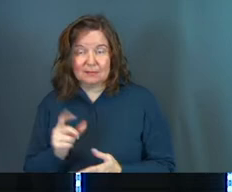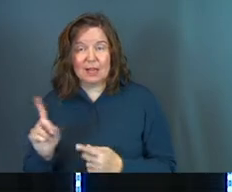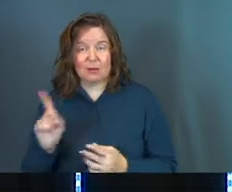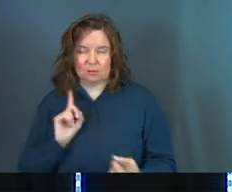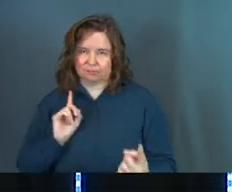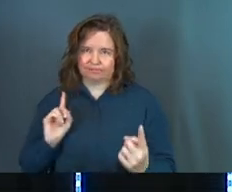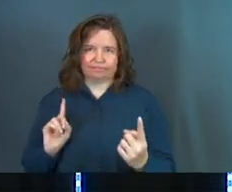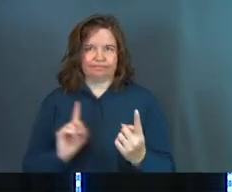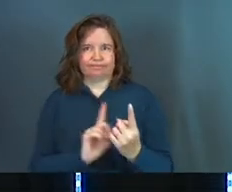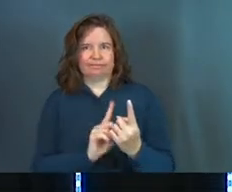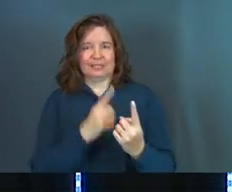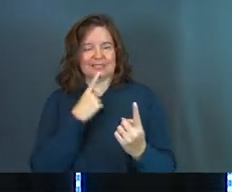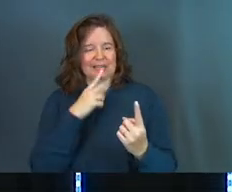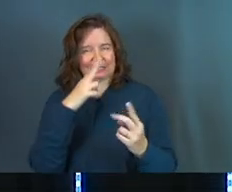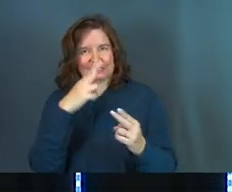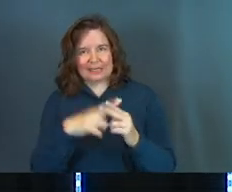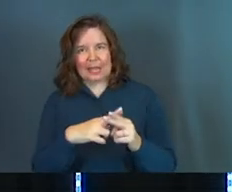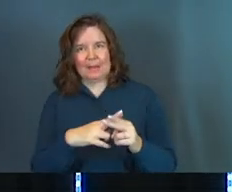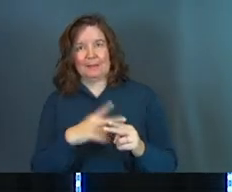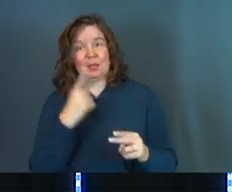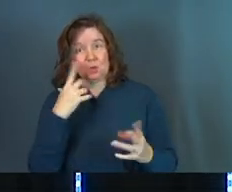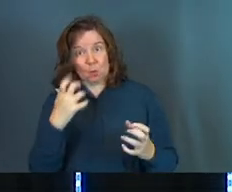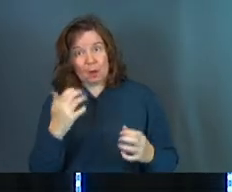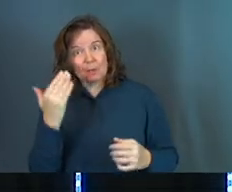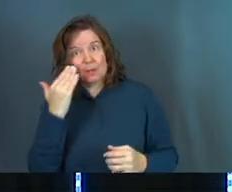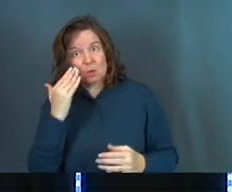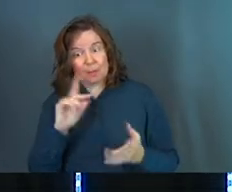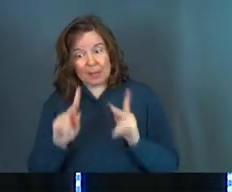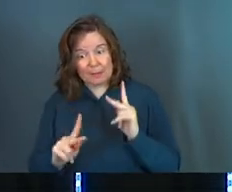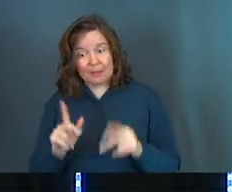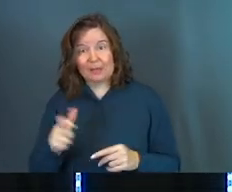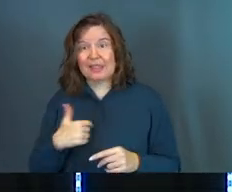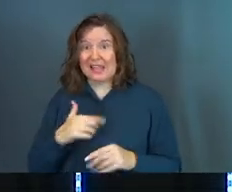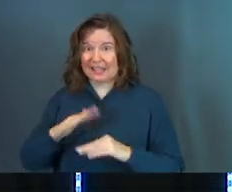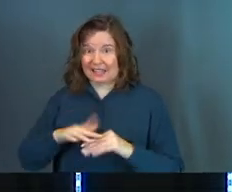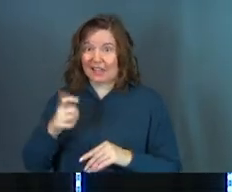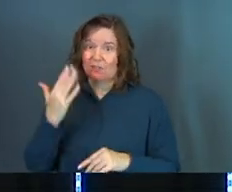walks right up and says his name. And you want to be known by people? They've at least got to know your name.